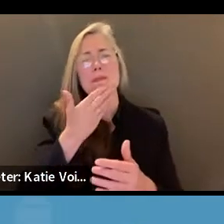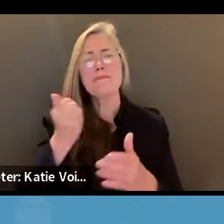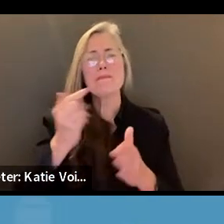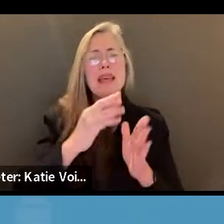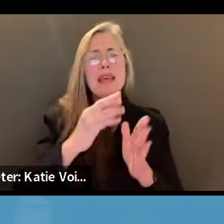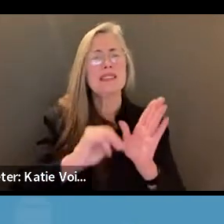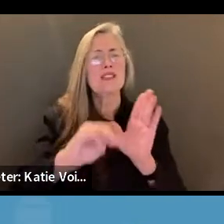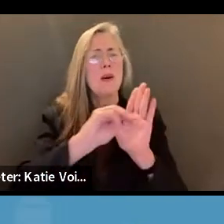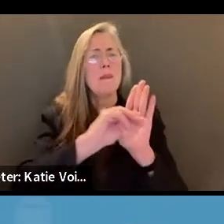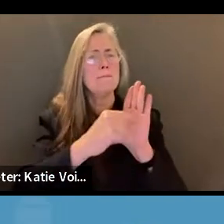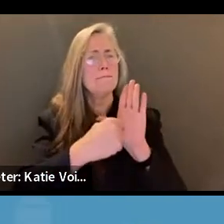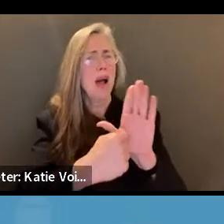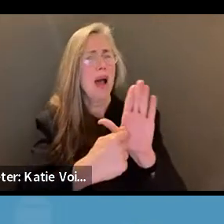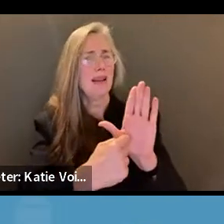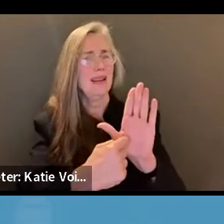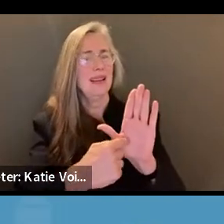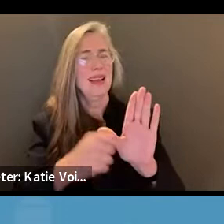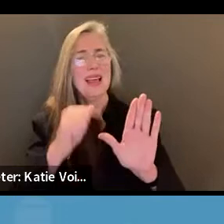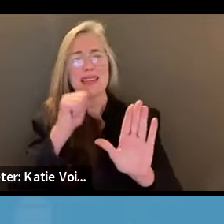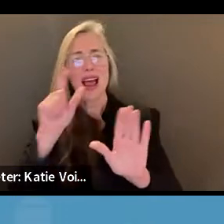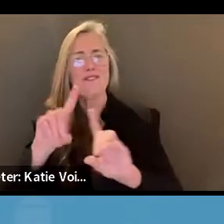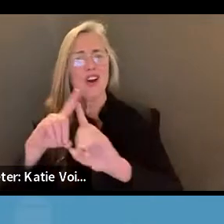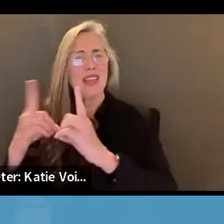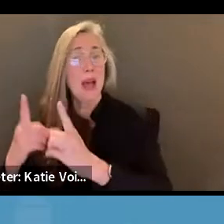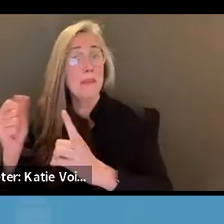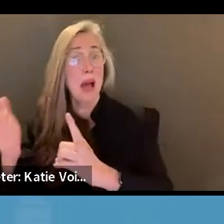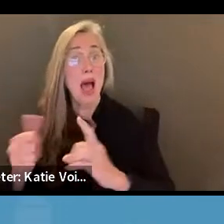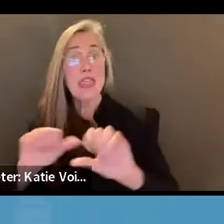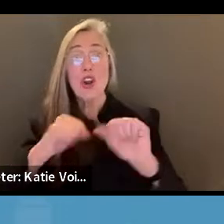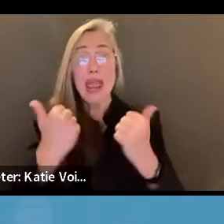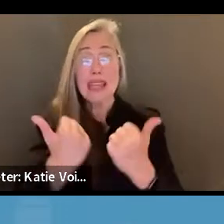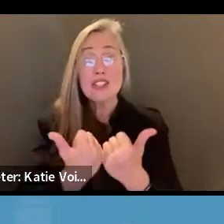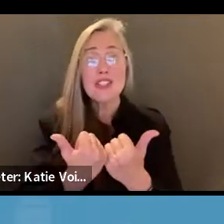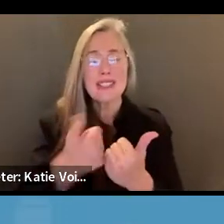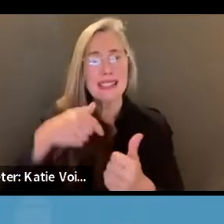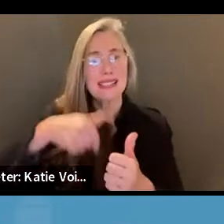for other community agencies as a part of Santa Barbara County.